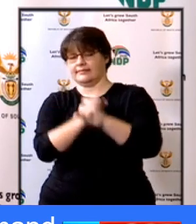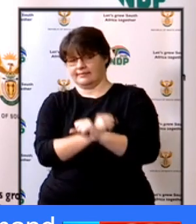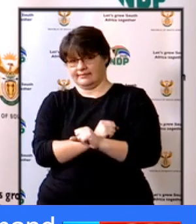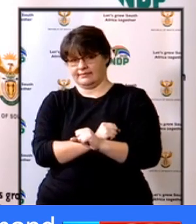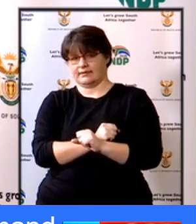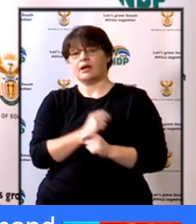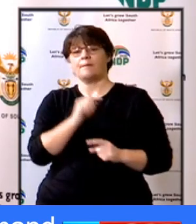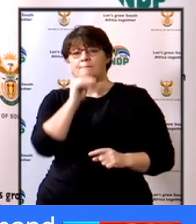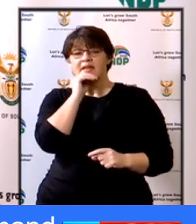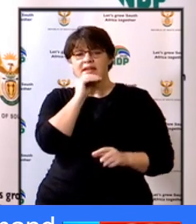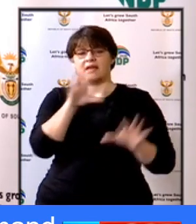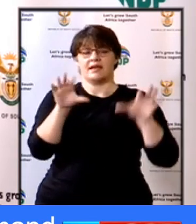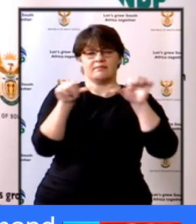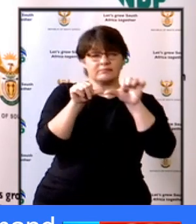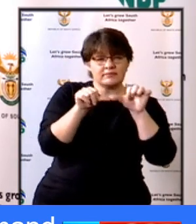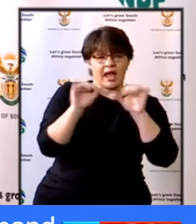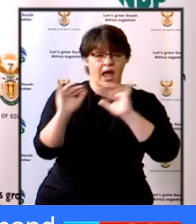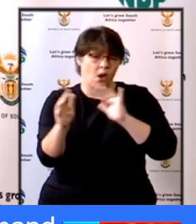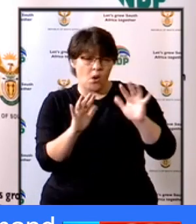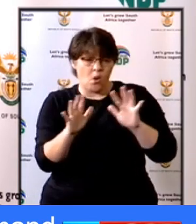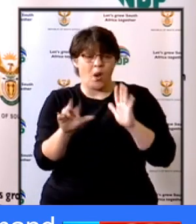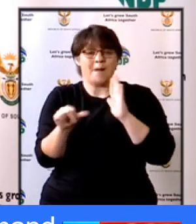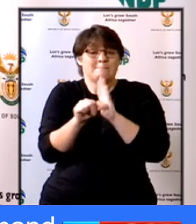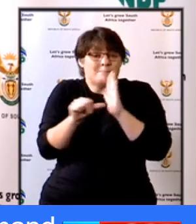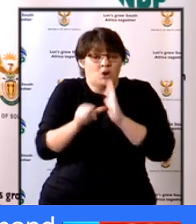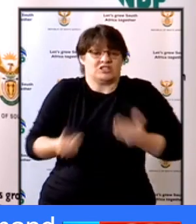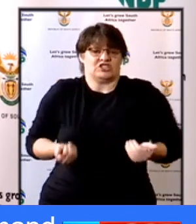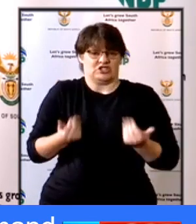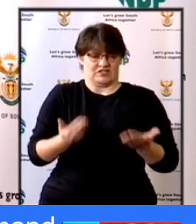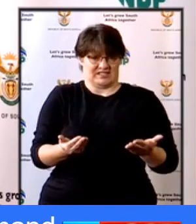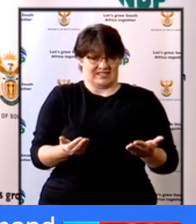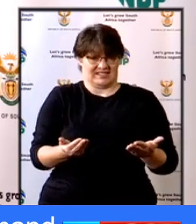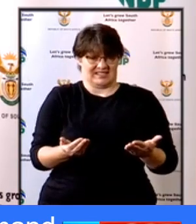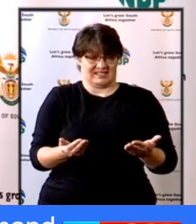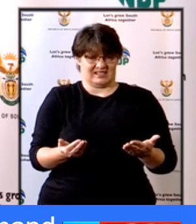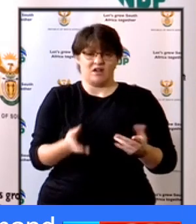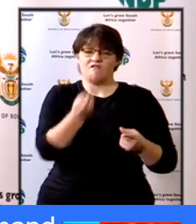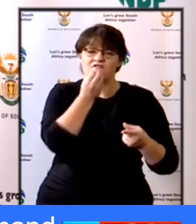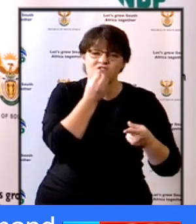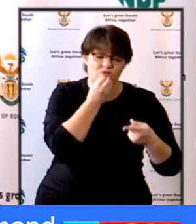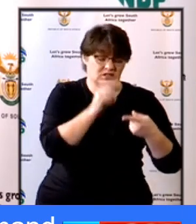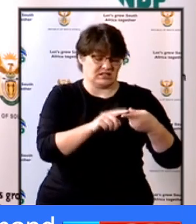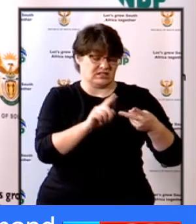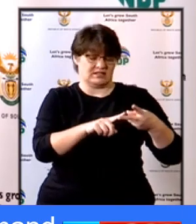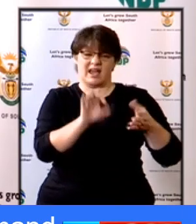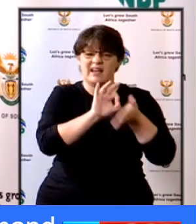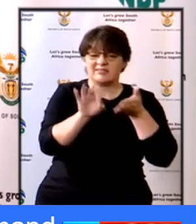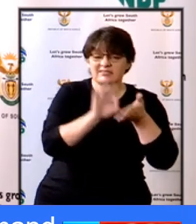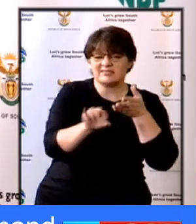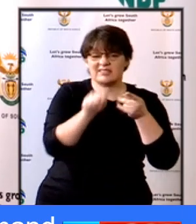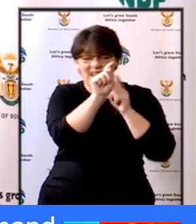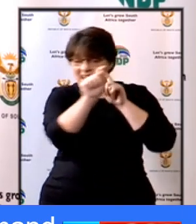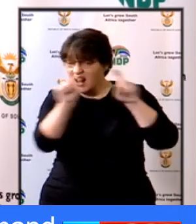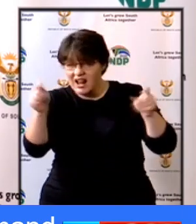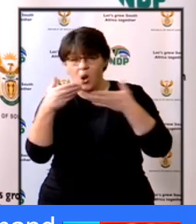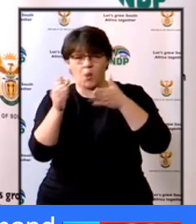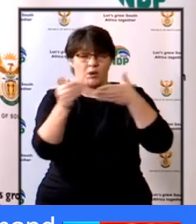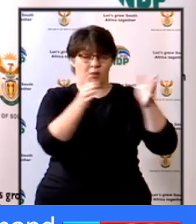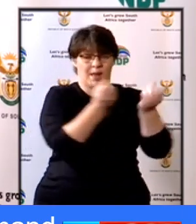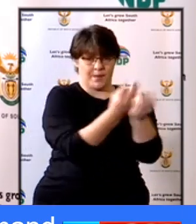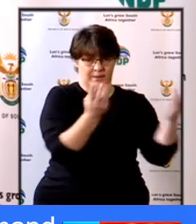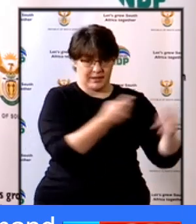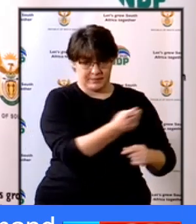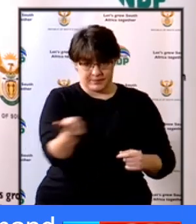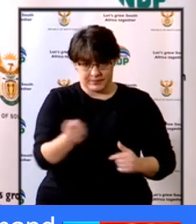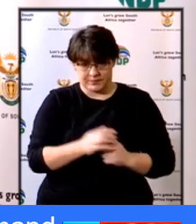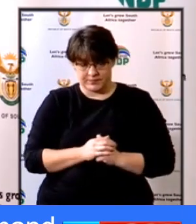of the size of the essential service business, food, hygiene, and so on, that was opened. As we'll